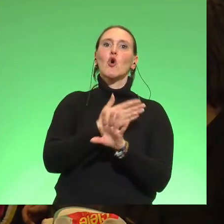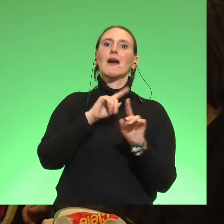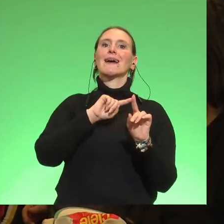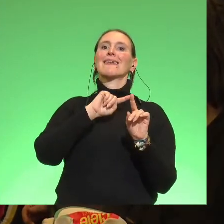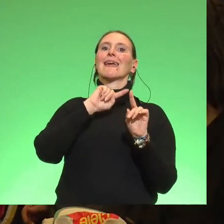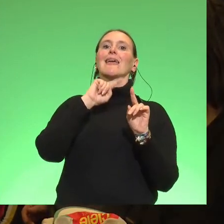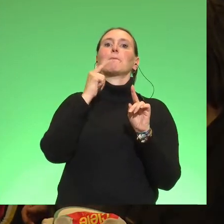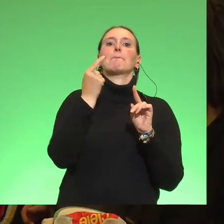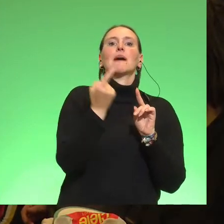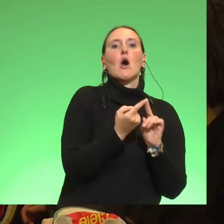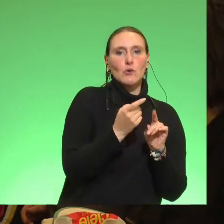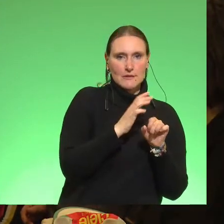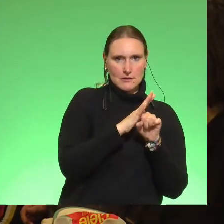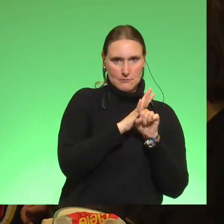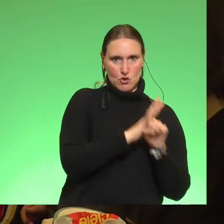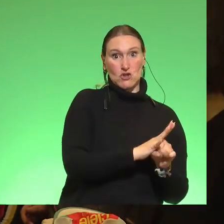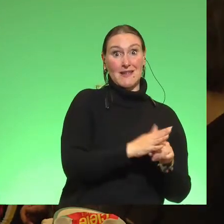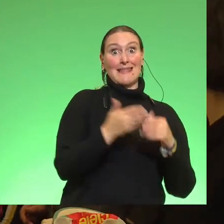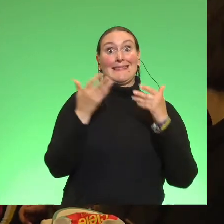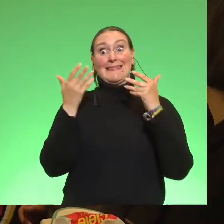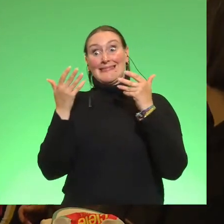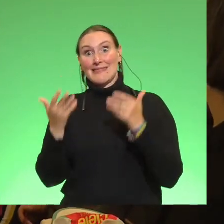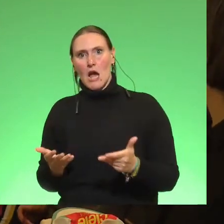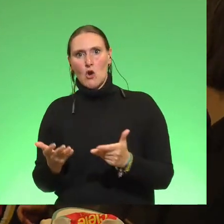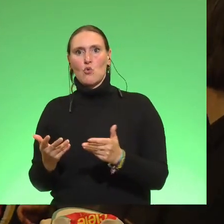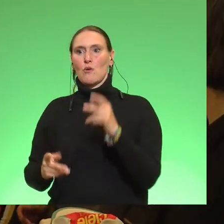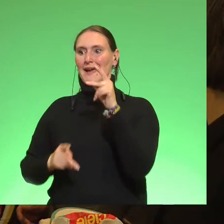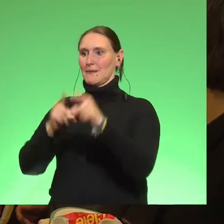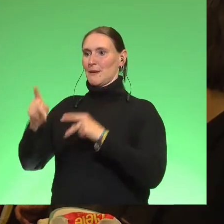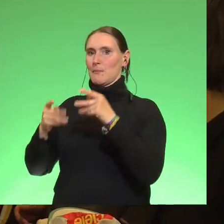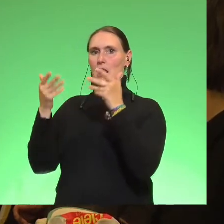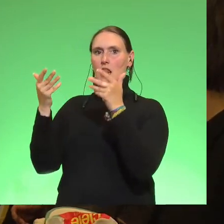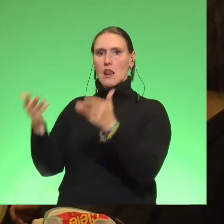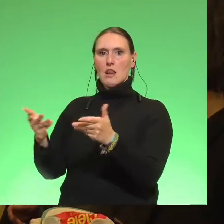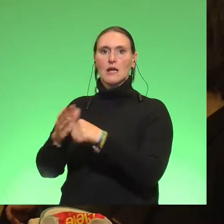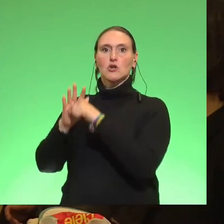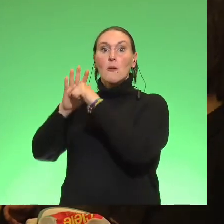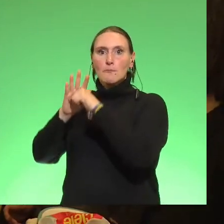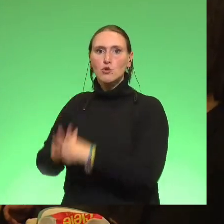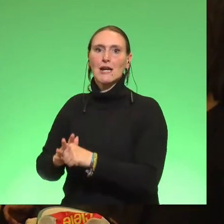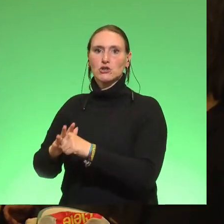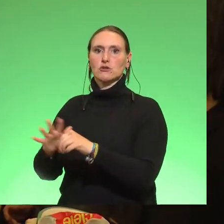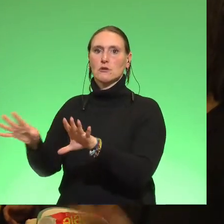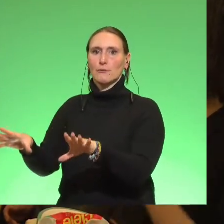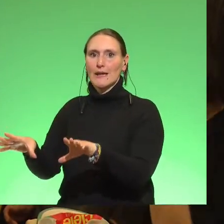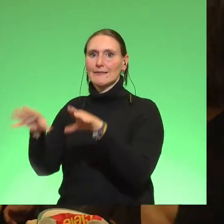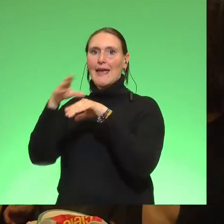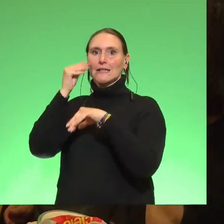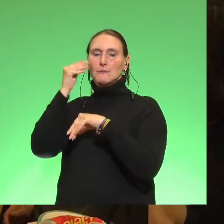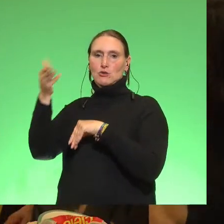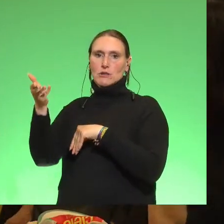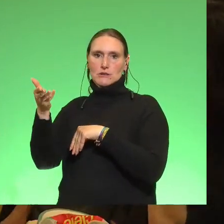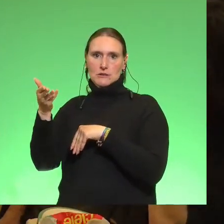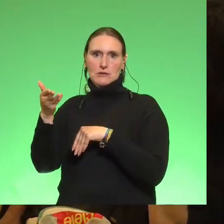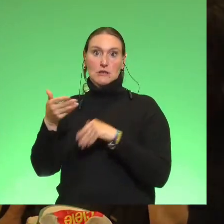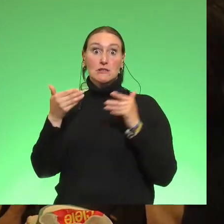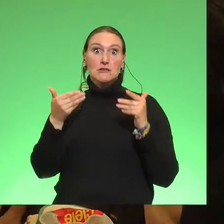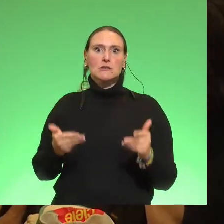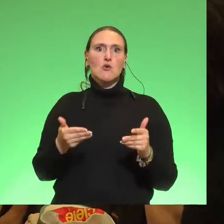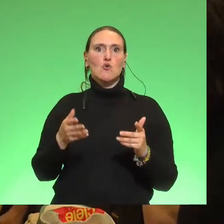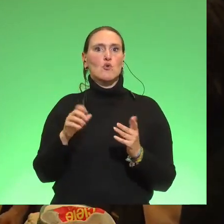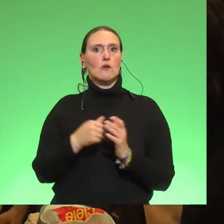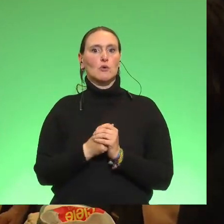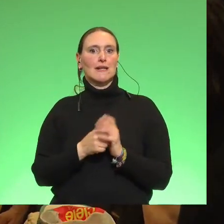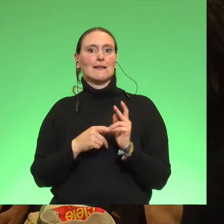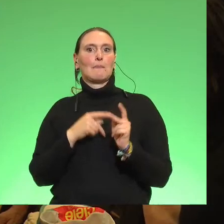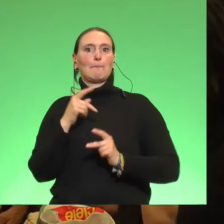just open the beautiful can of worms of the justified anger from people who have actually